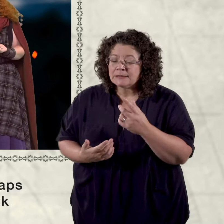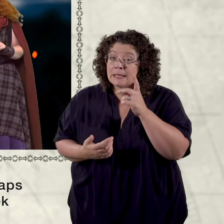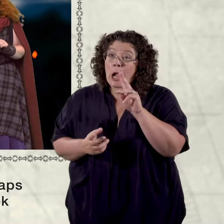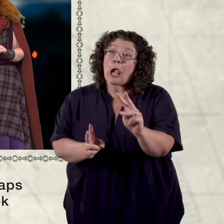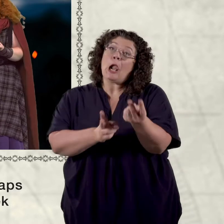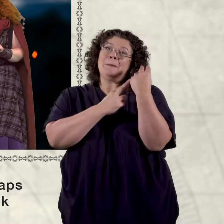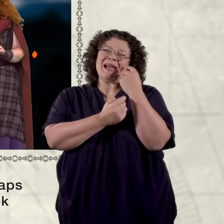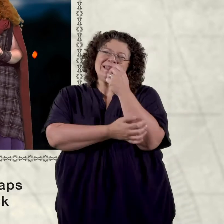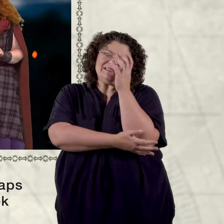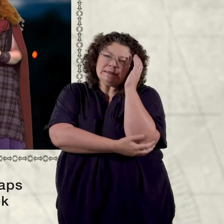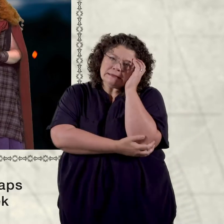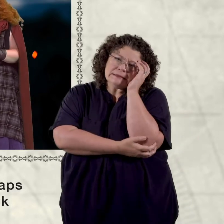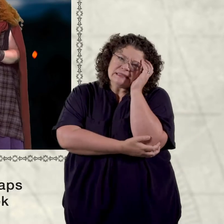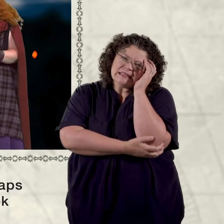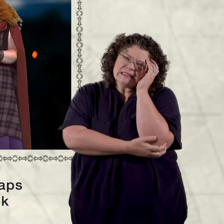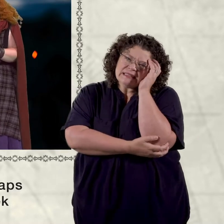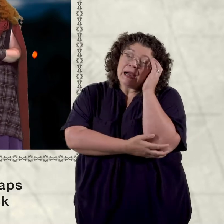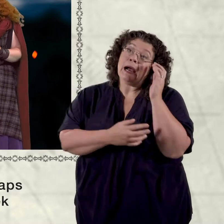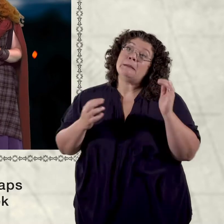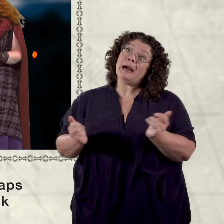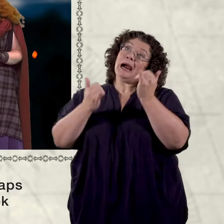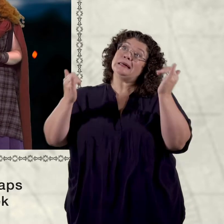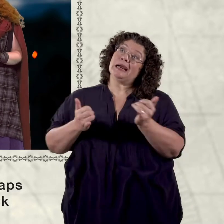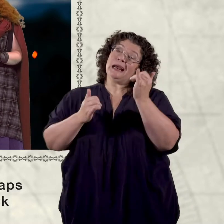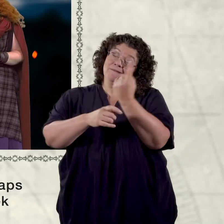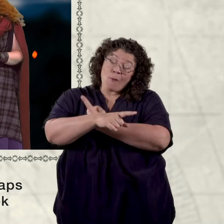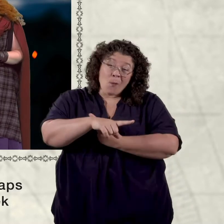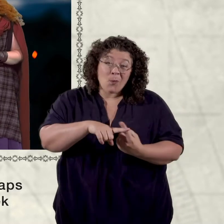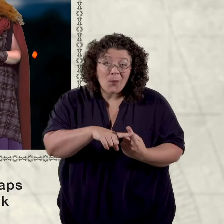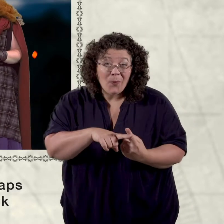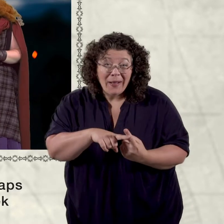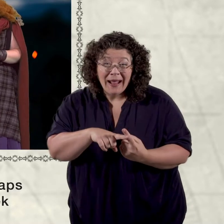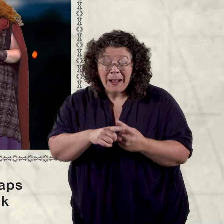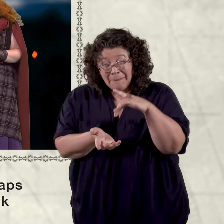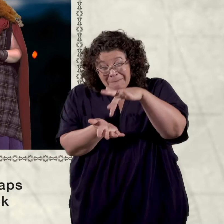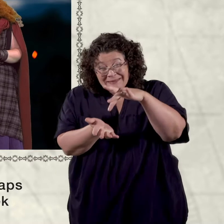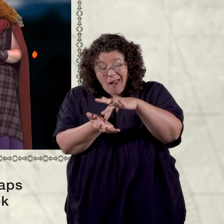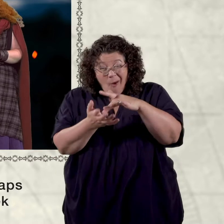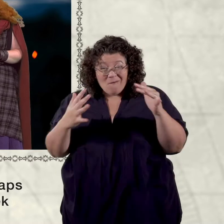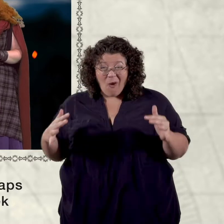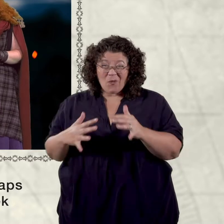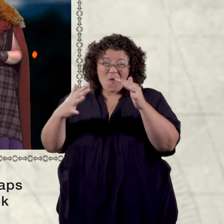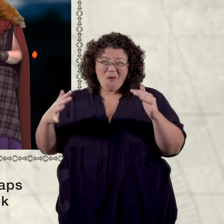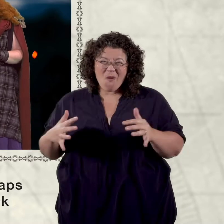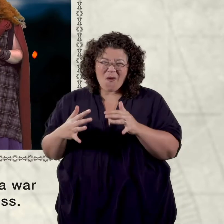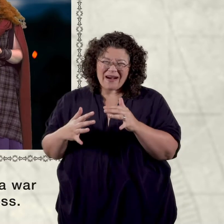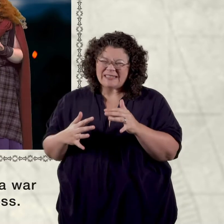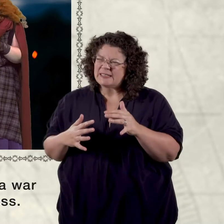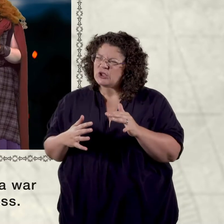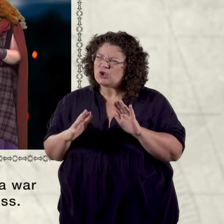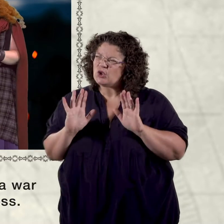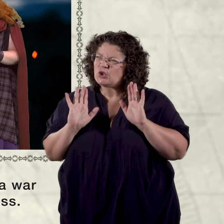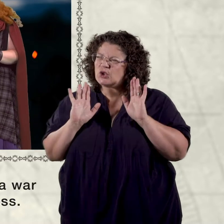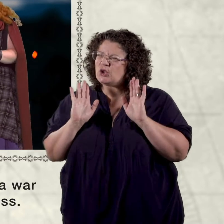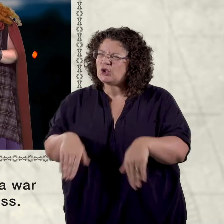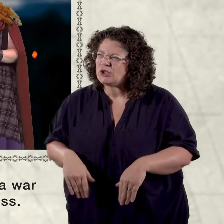But looking back on things, perhaps having a party for an entire week when we